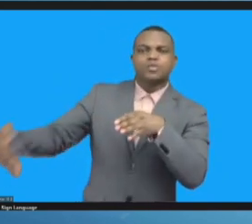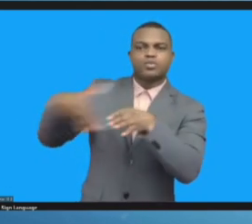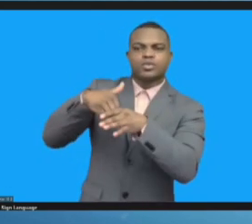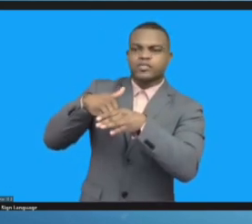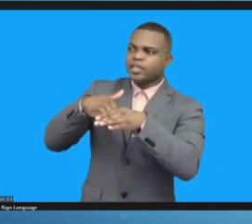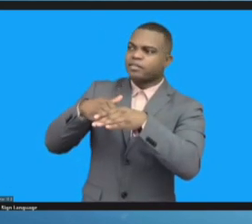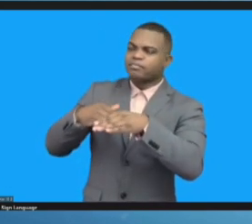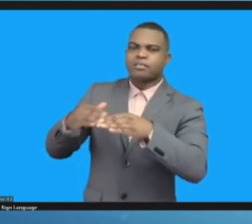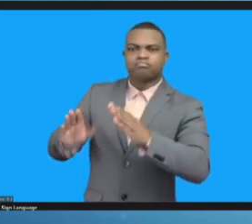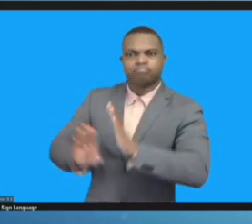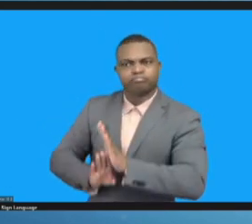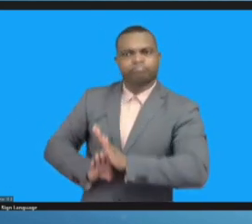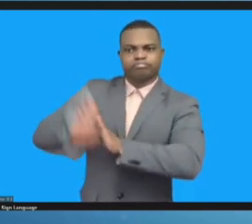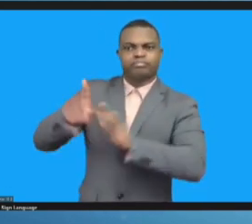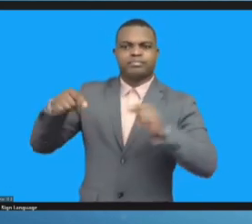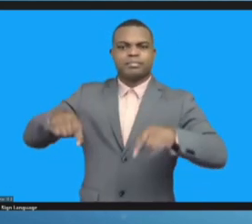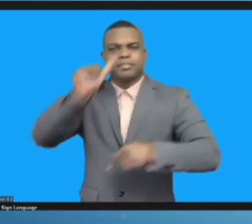few.